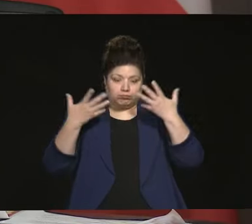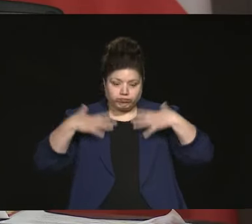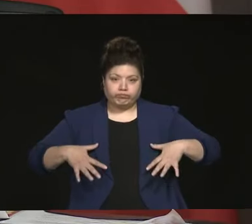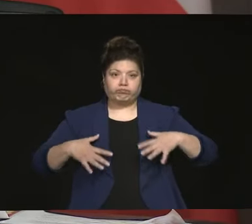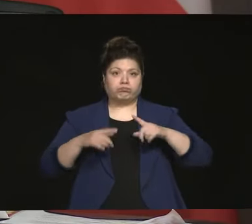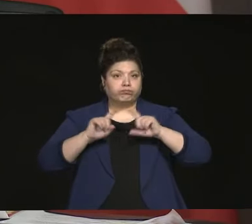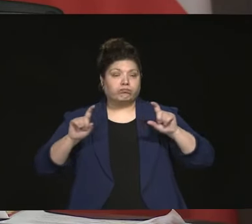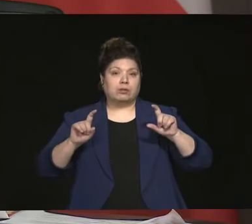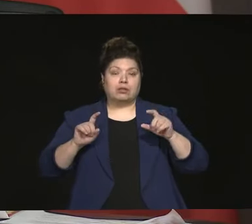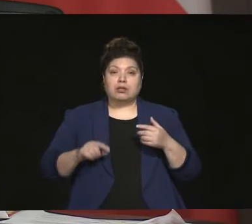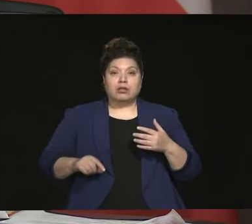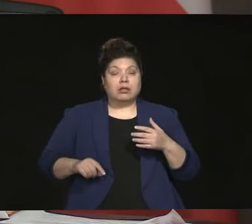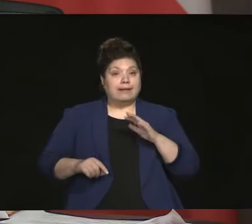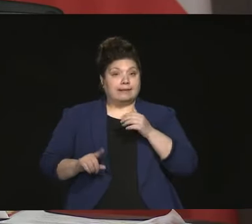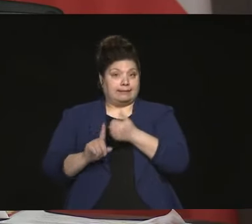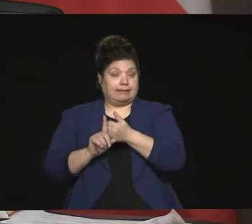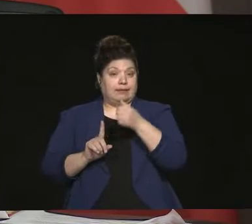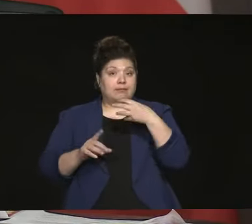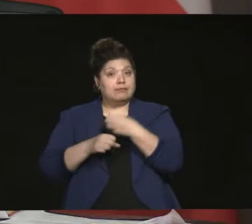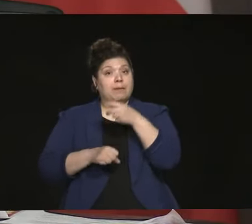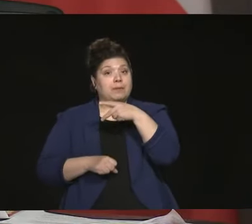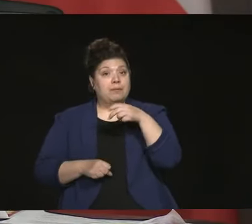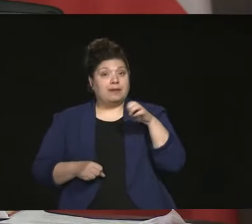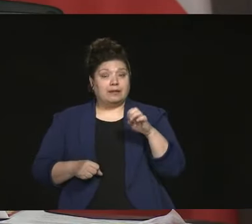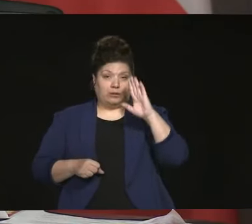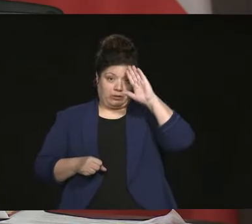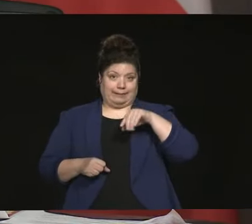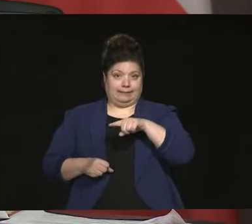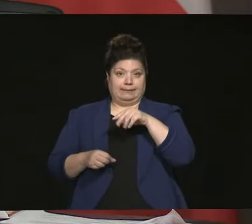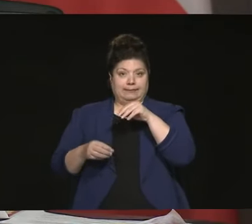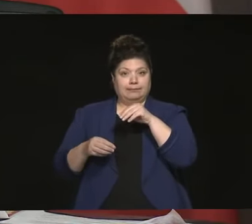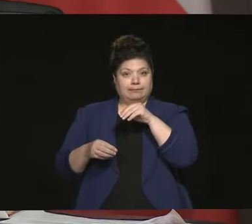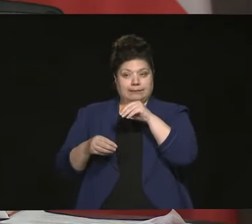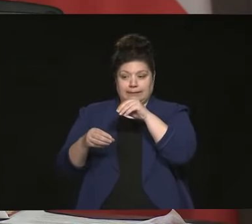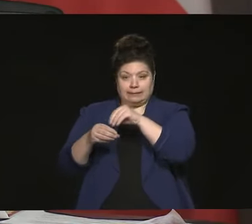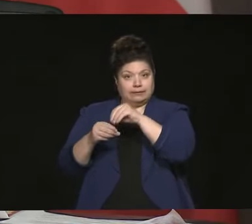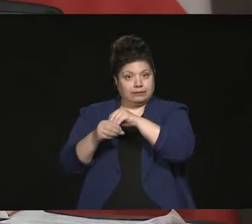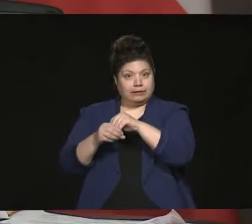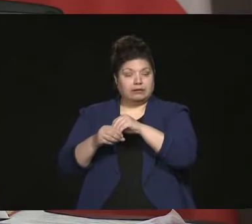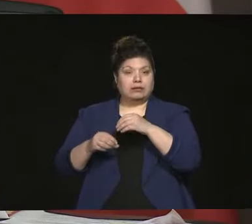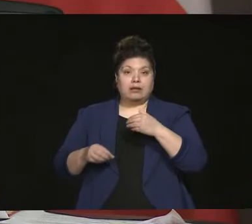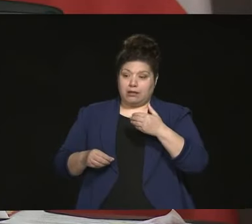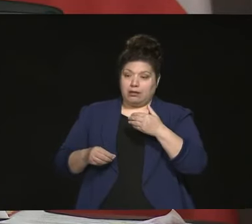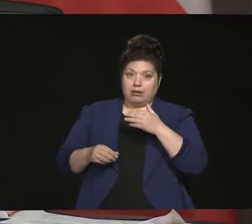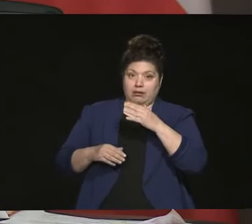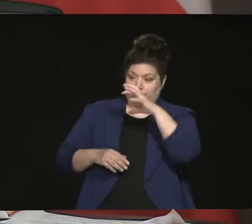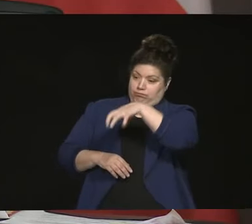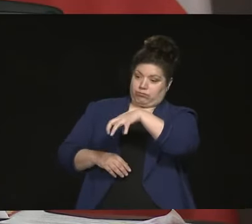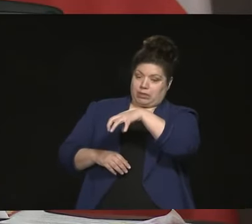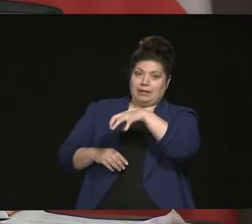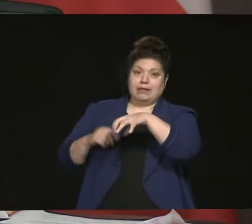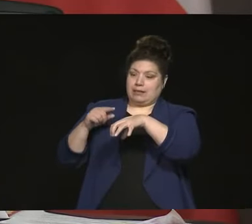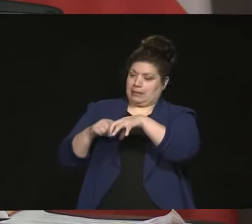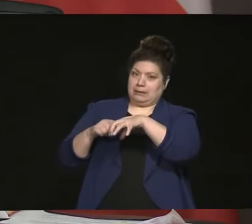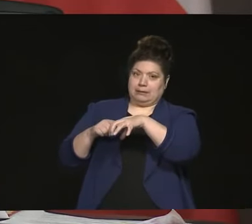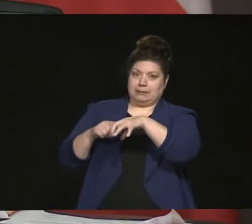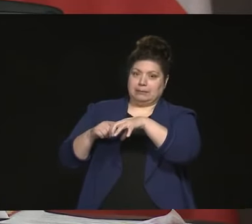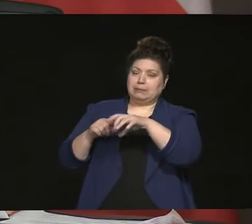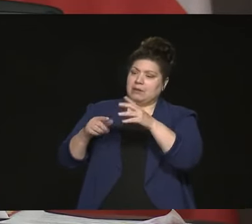think renewal of the stockpile occurred, as we said, where we were not used to providing